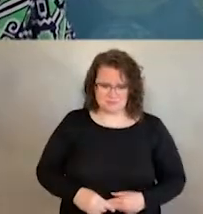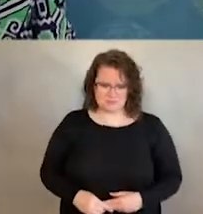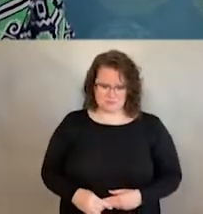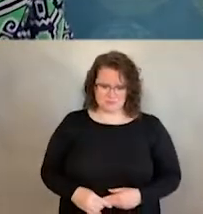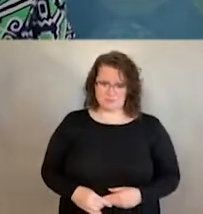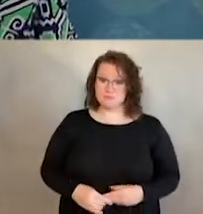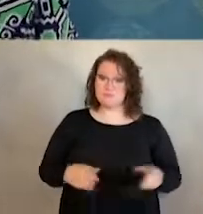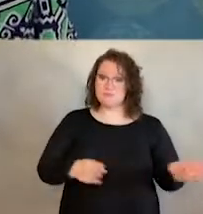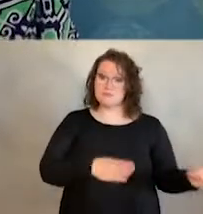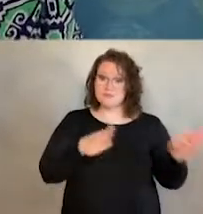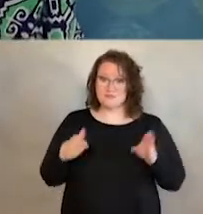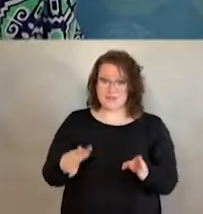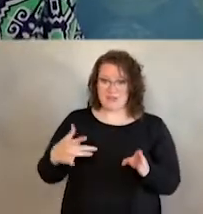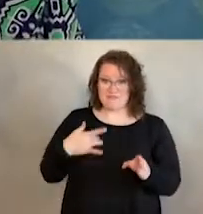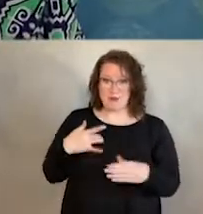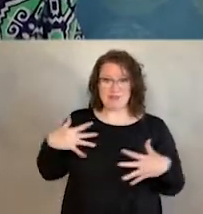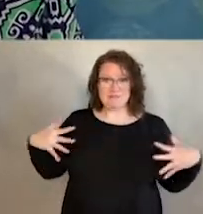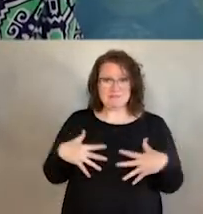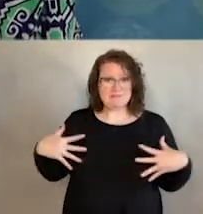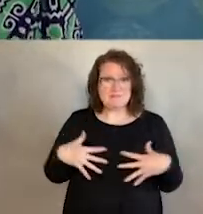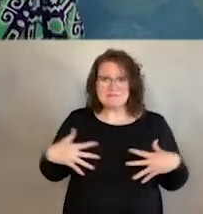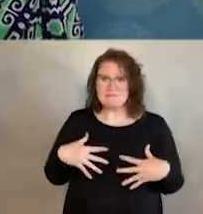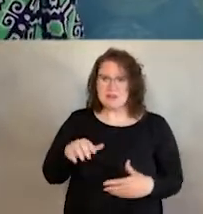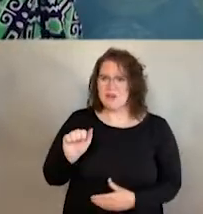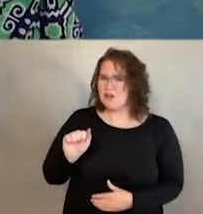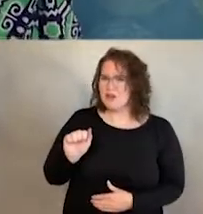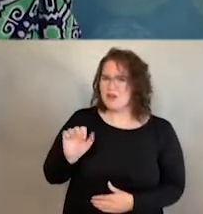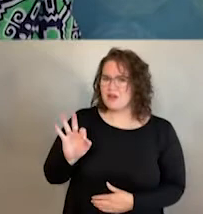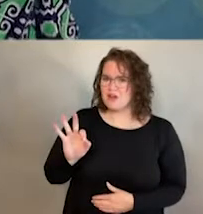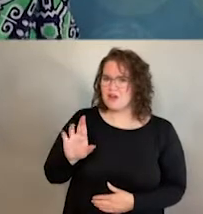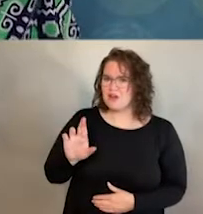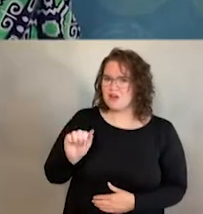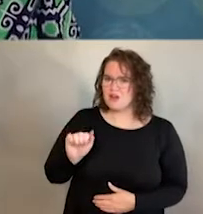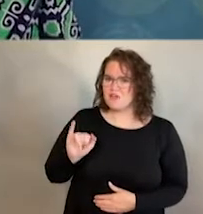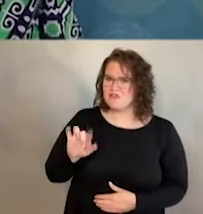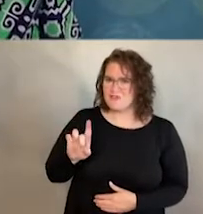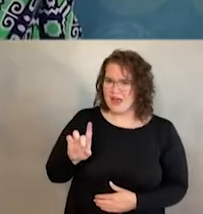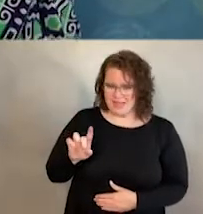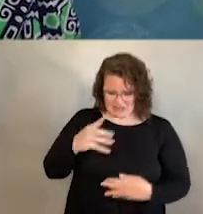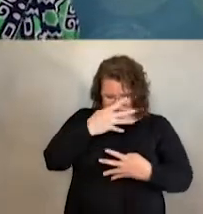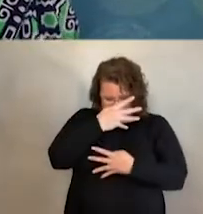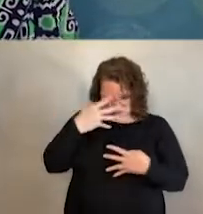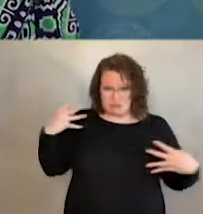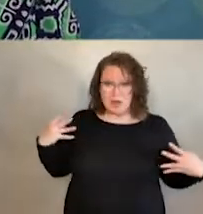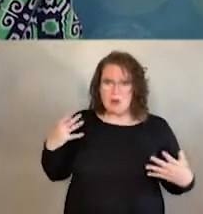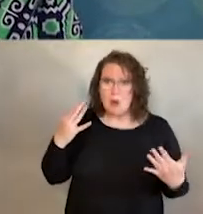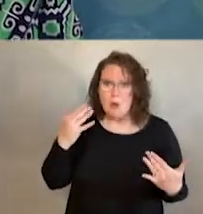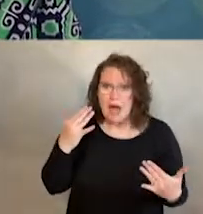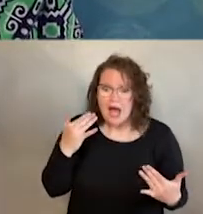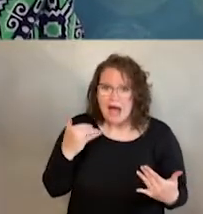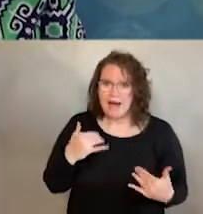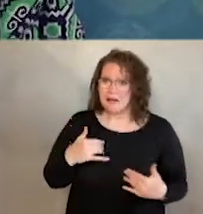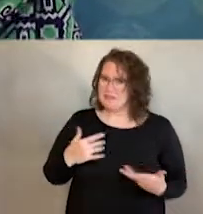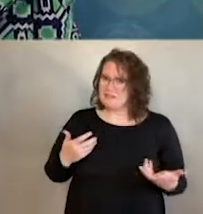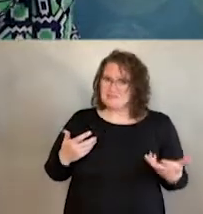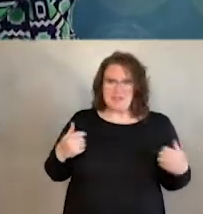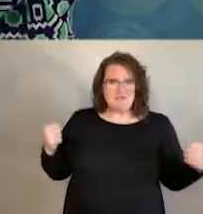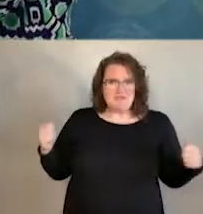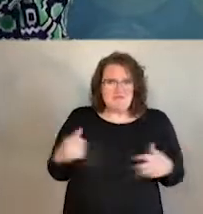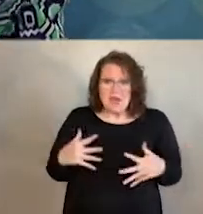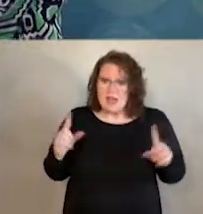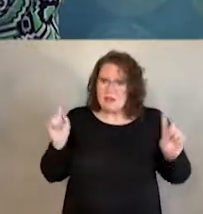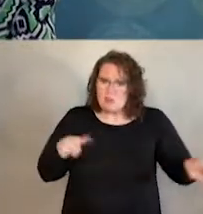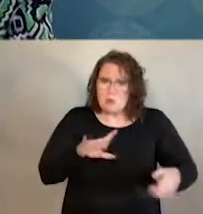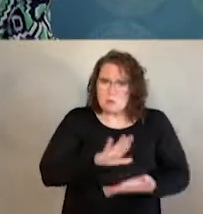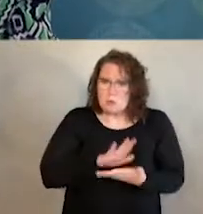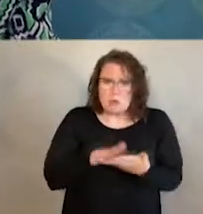She also felt afraid in the beginning of the story. She did not know why she had all of these stripes. She was also very afraid to go to school.